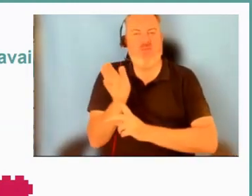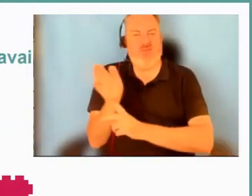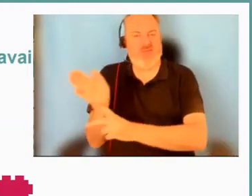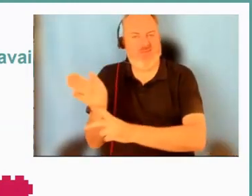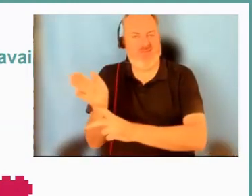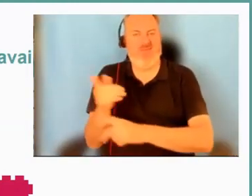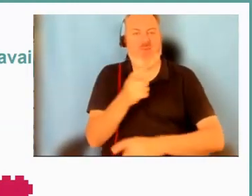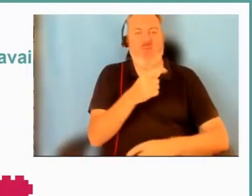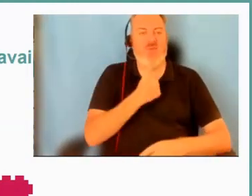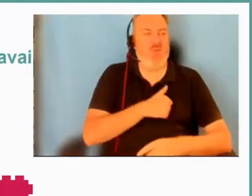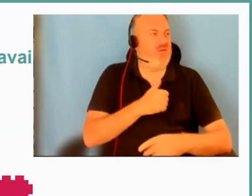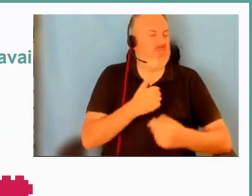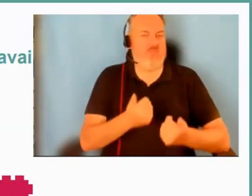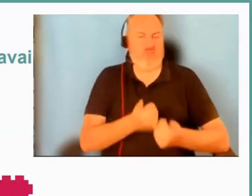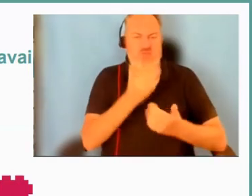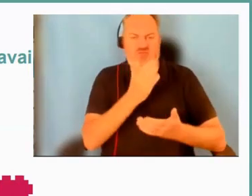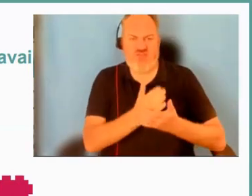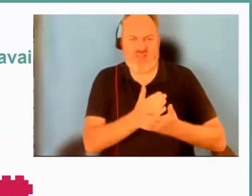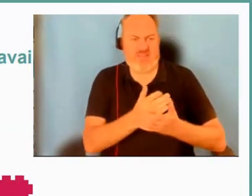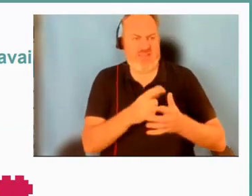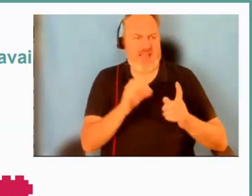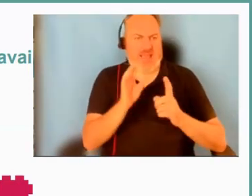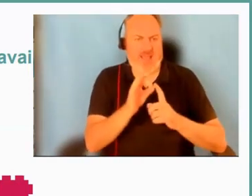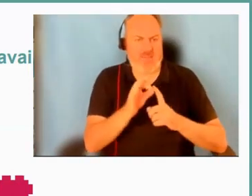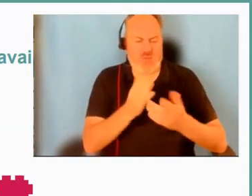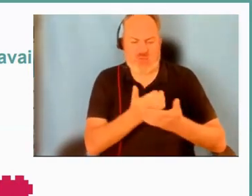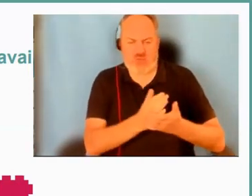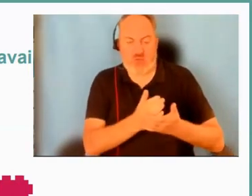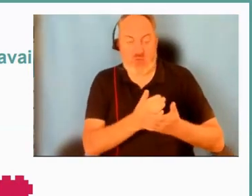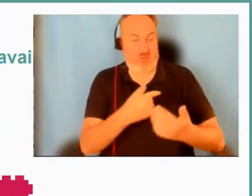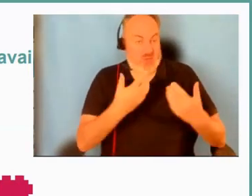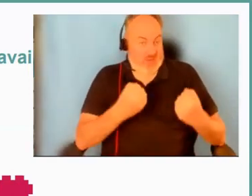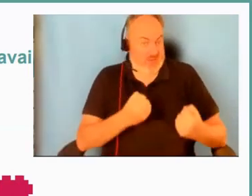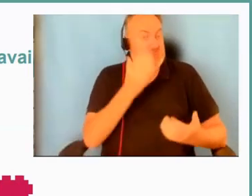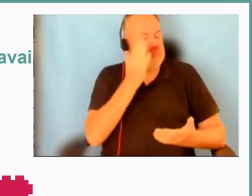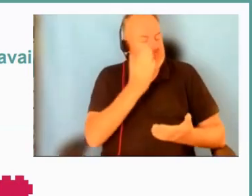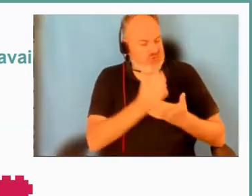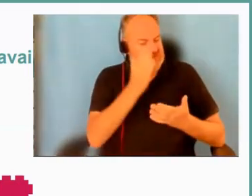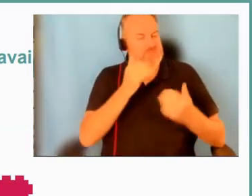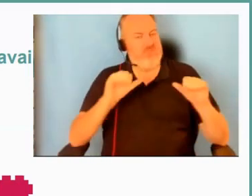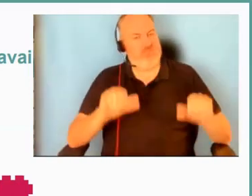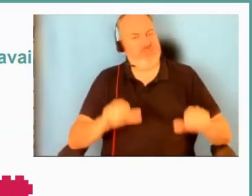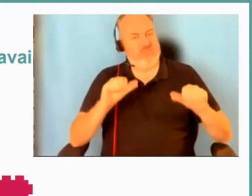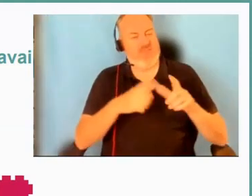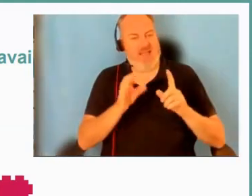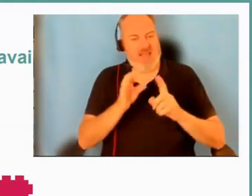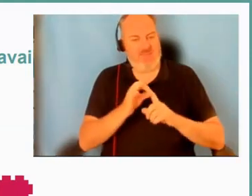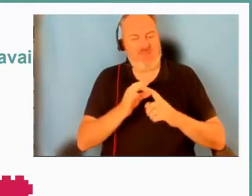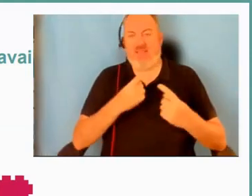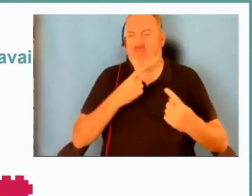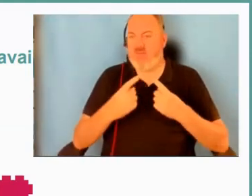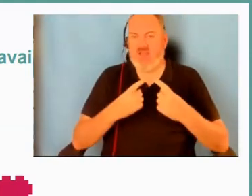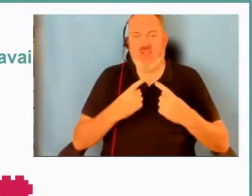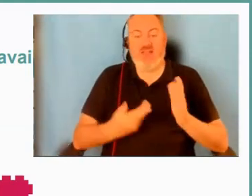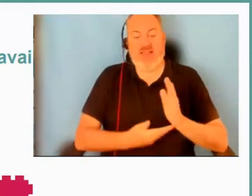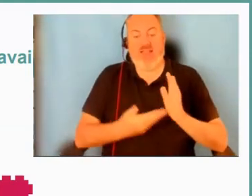trusted healthcare apps, trusted technology, trusted healthcare information, and also additional